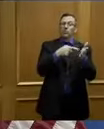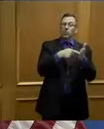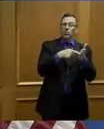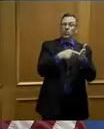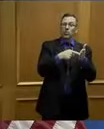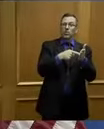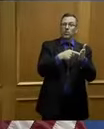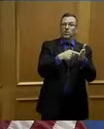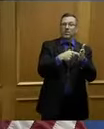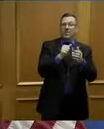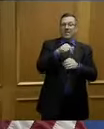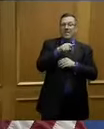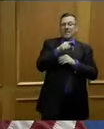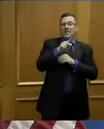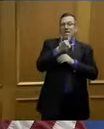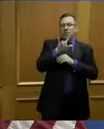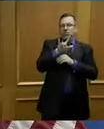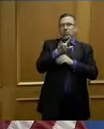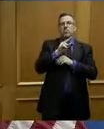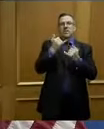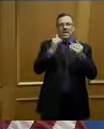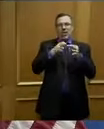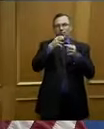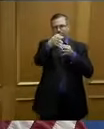payments due in April.